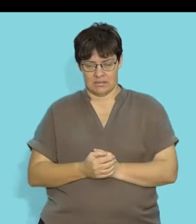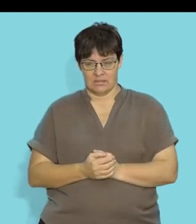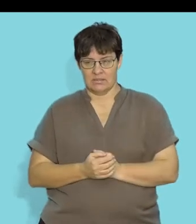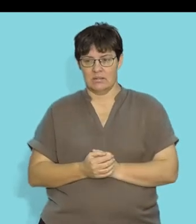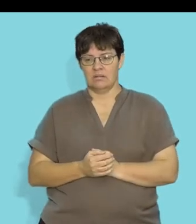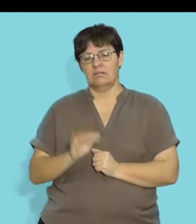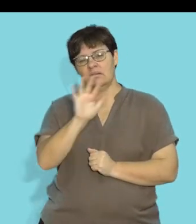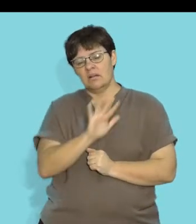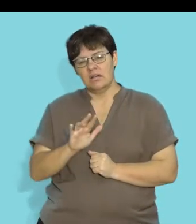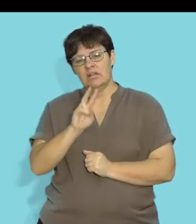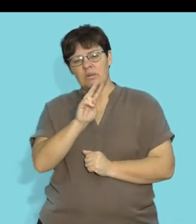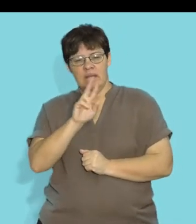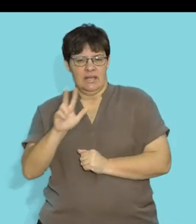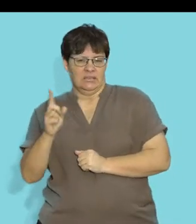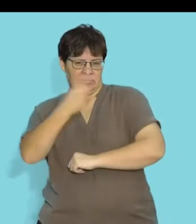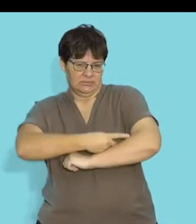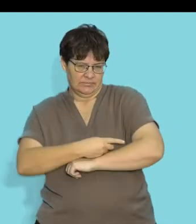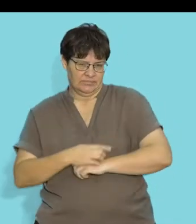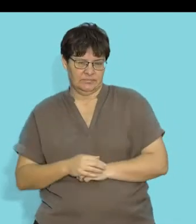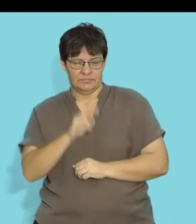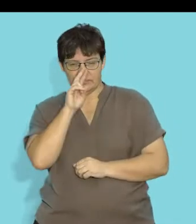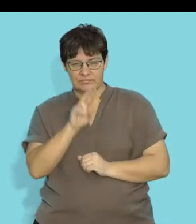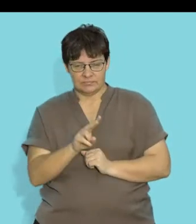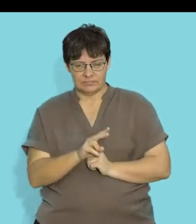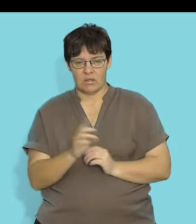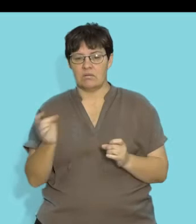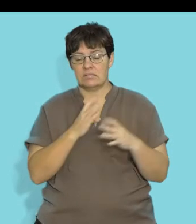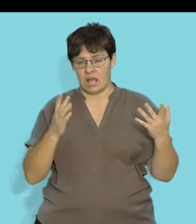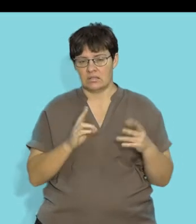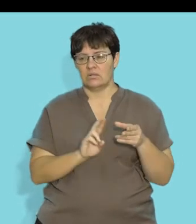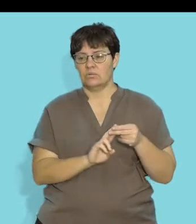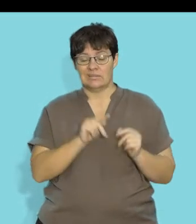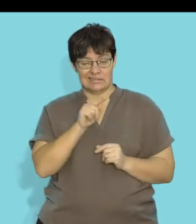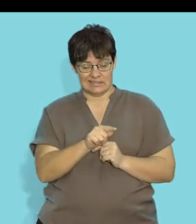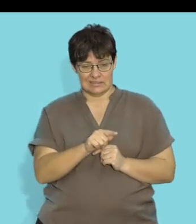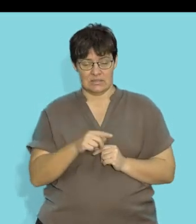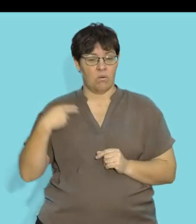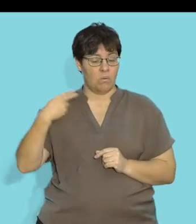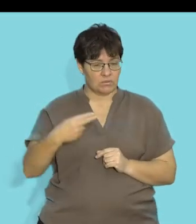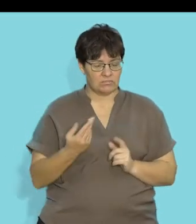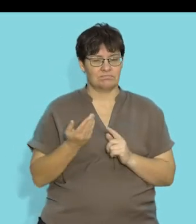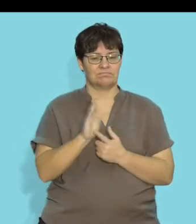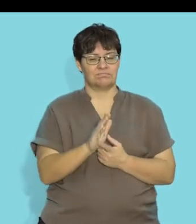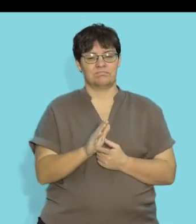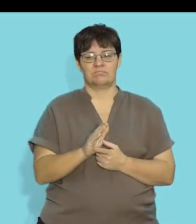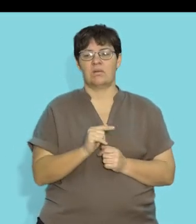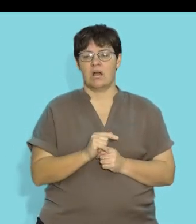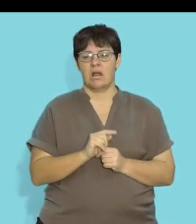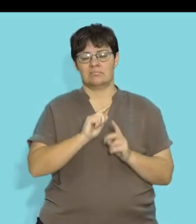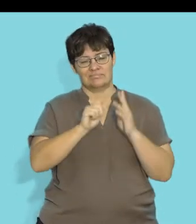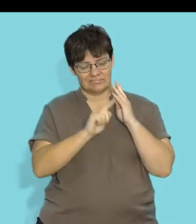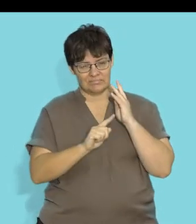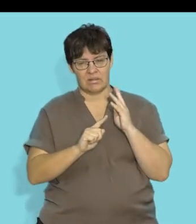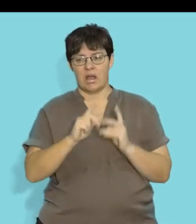know that the average cycle is about 28 days. We see that initially the units of these hormones are illustrated in